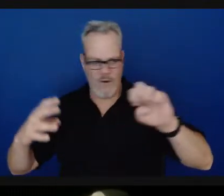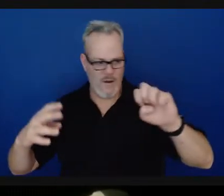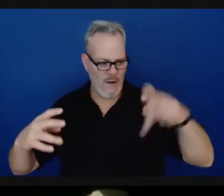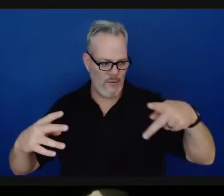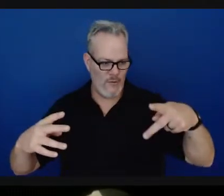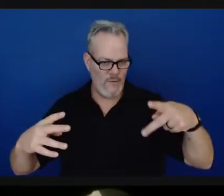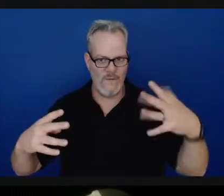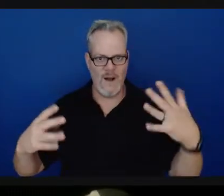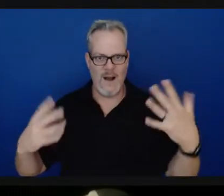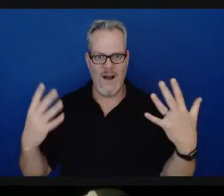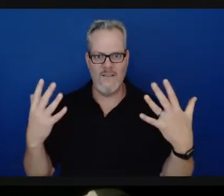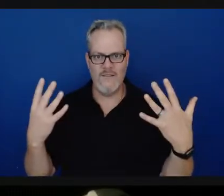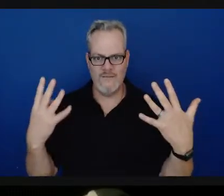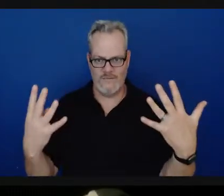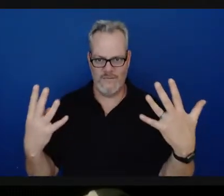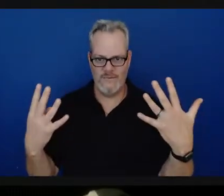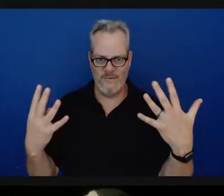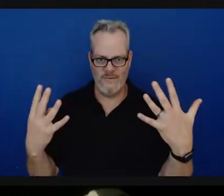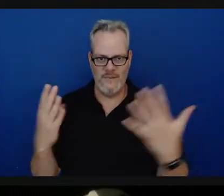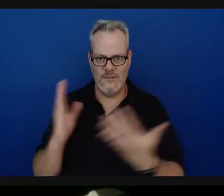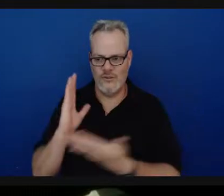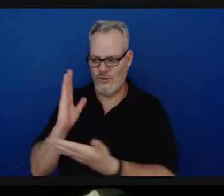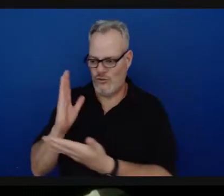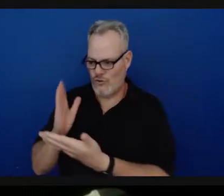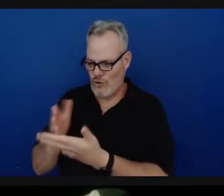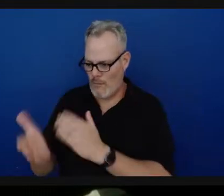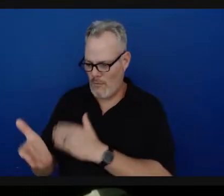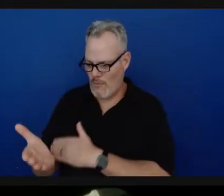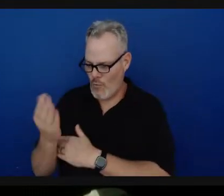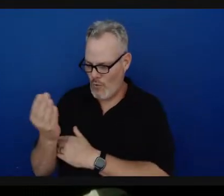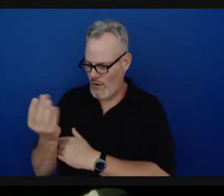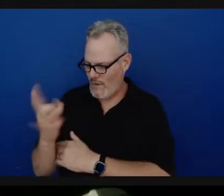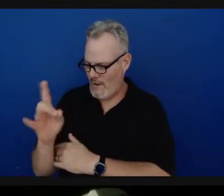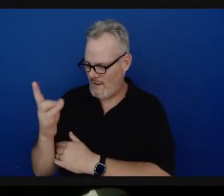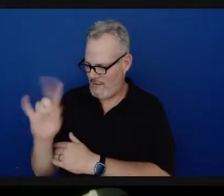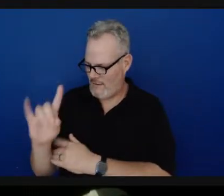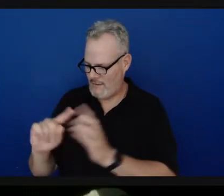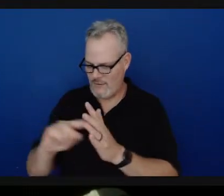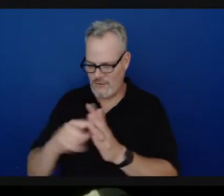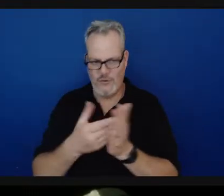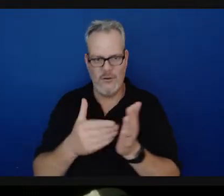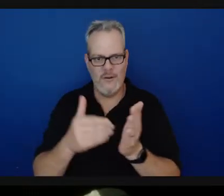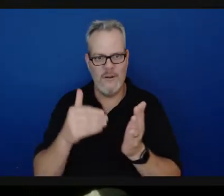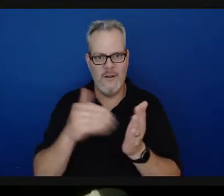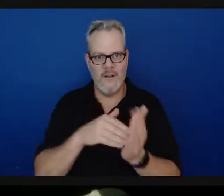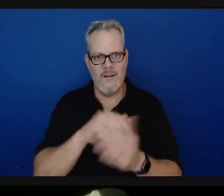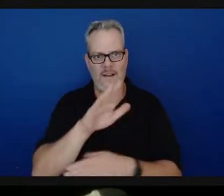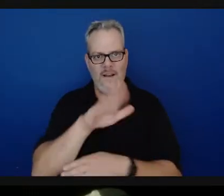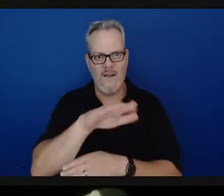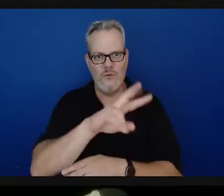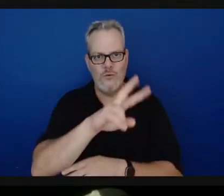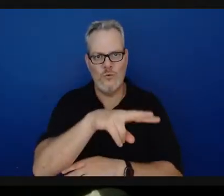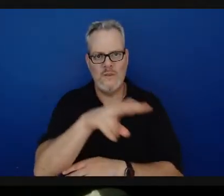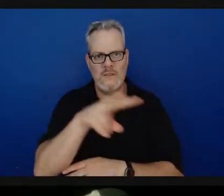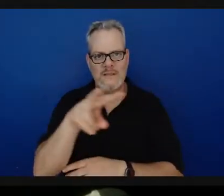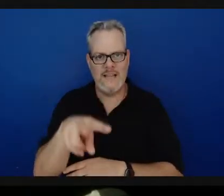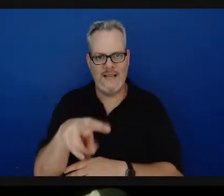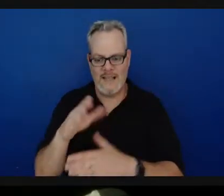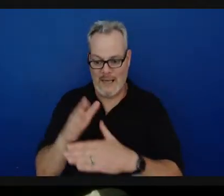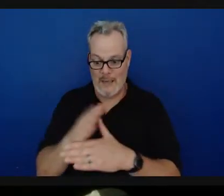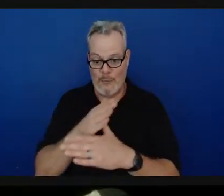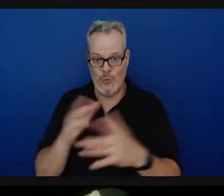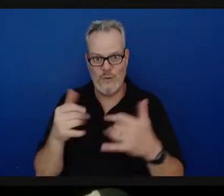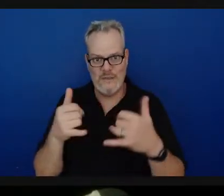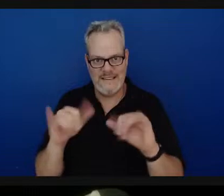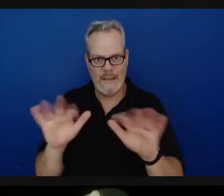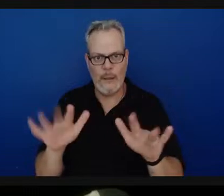Shutting off on the morning of the 18th and beginning in the afternoon of the 22nd. In between, events still glowing, and there it comes bursting